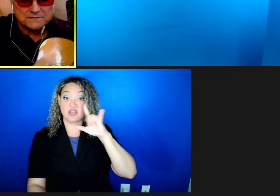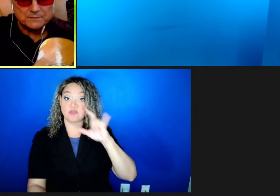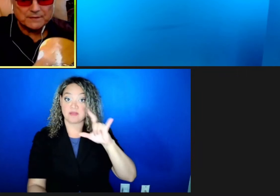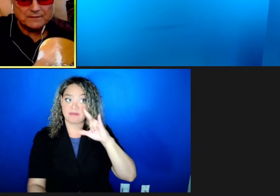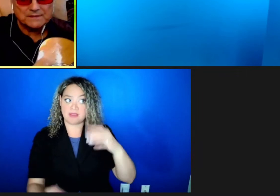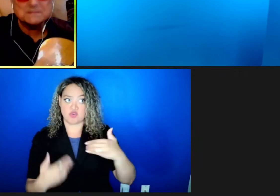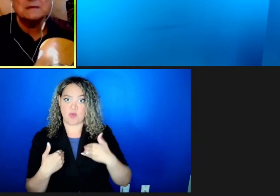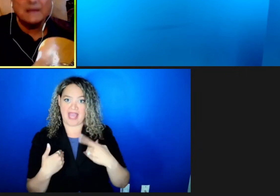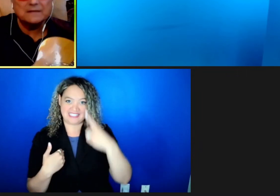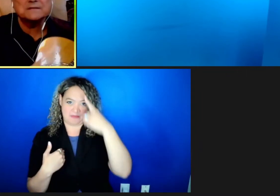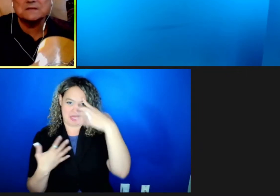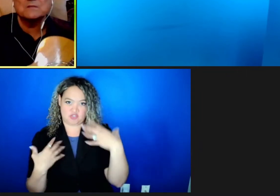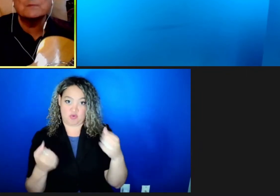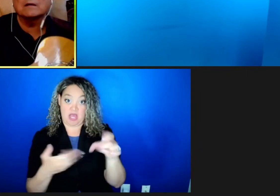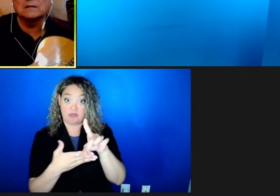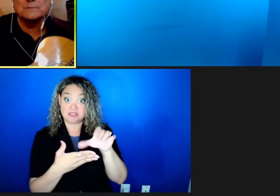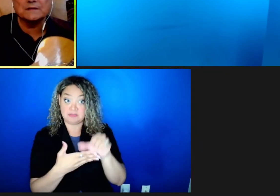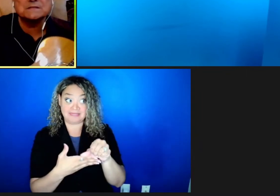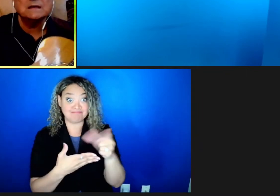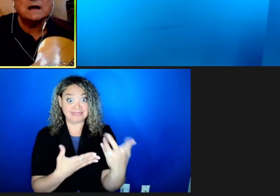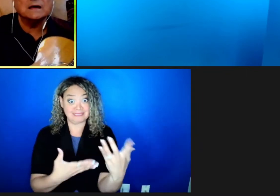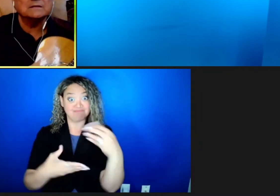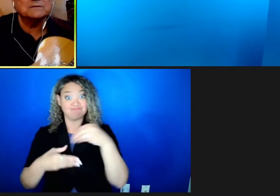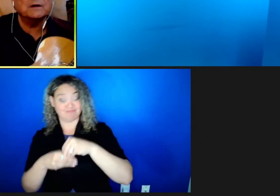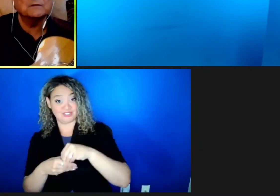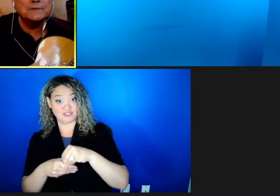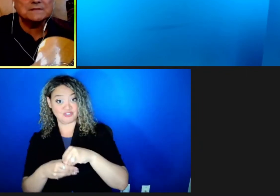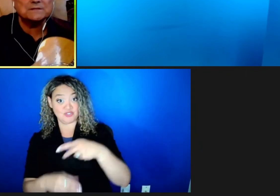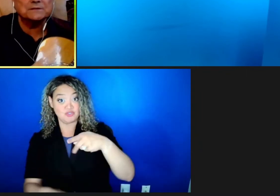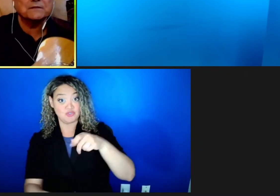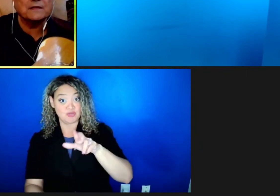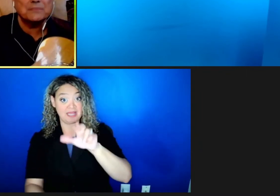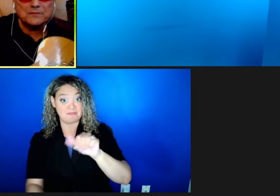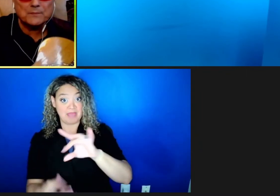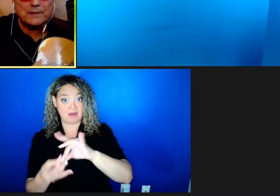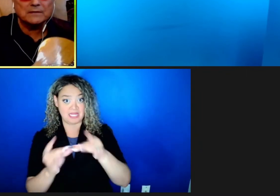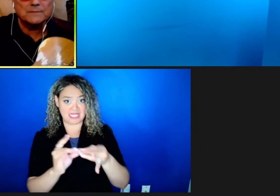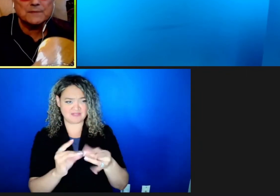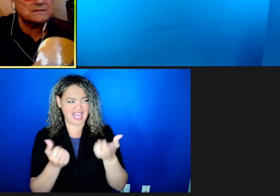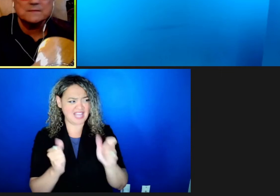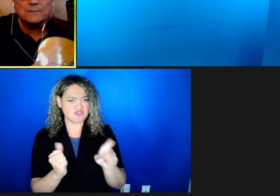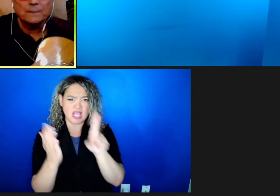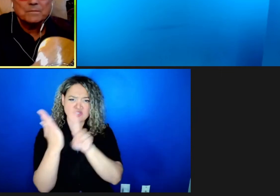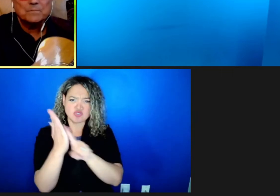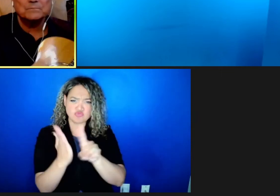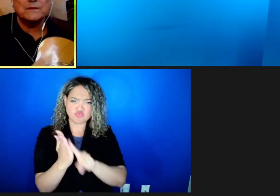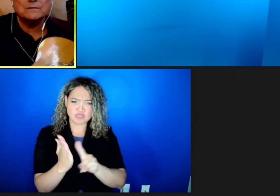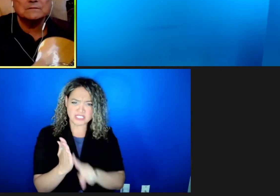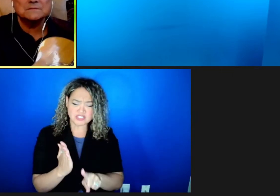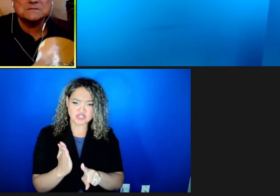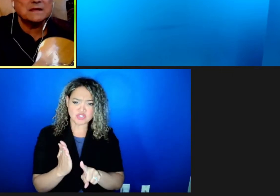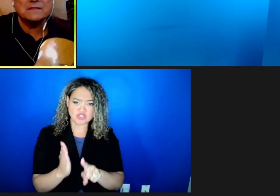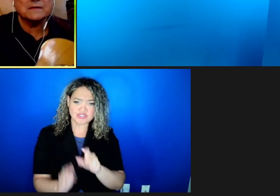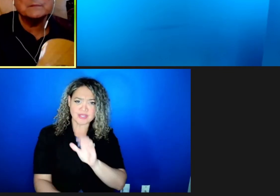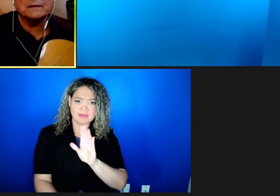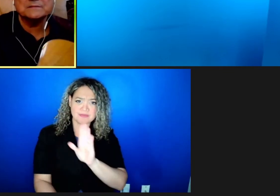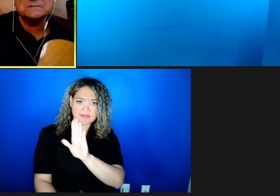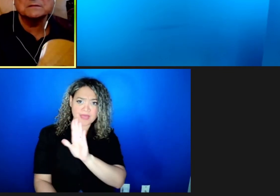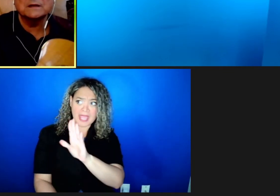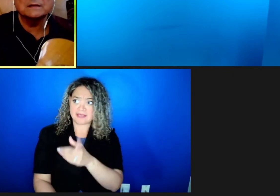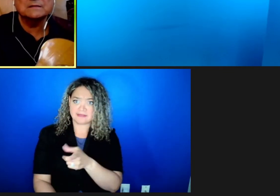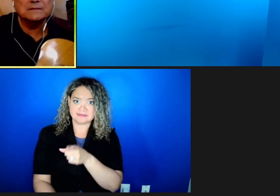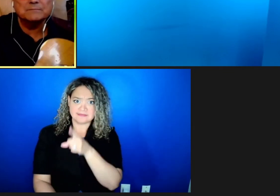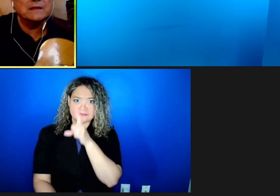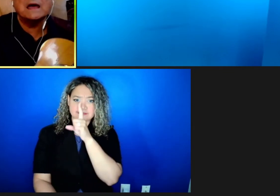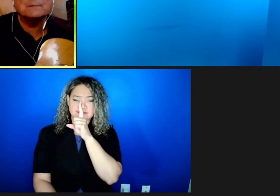health disabilities and is in the Paralympics. I tried to research that through the Paralympics. They don't say anything about it,